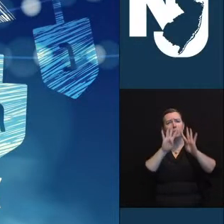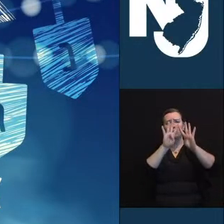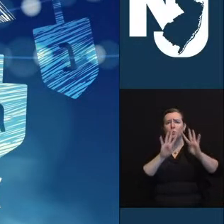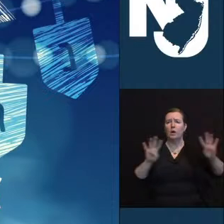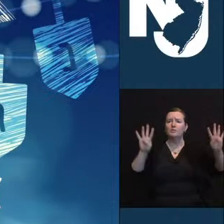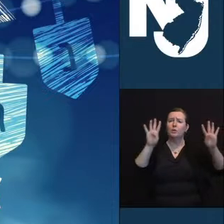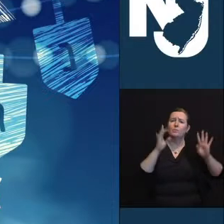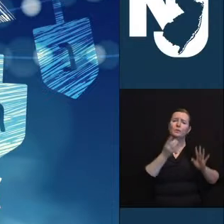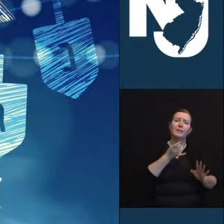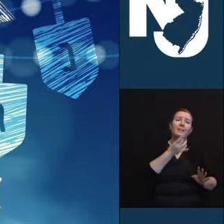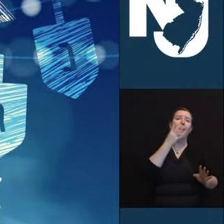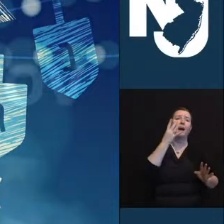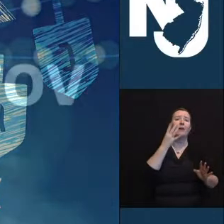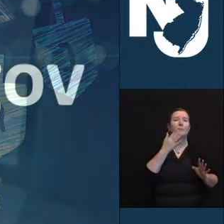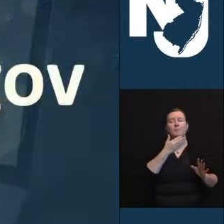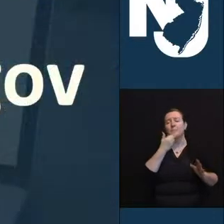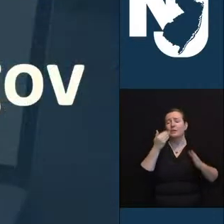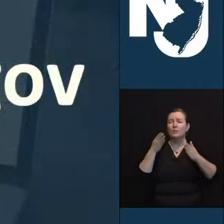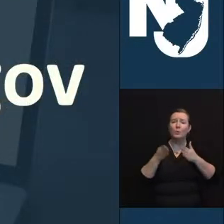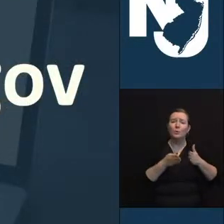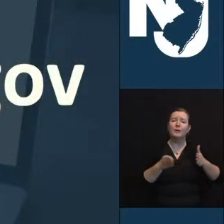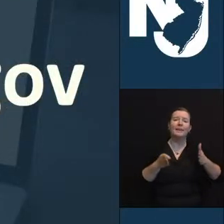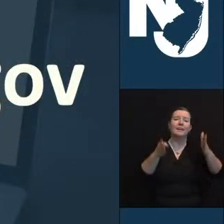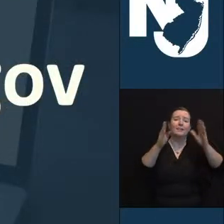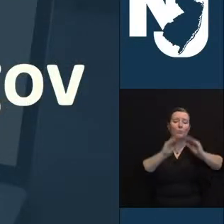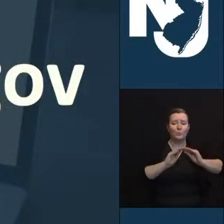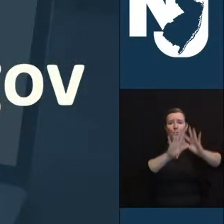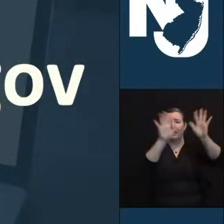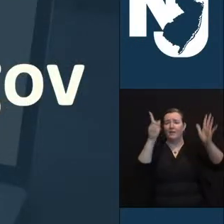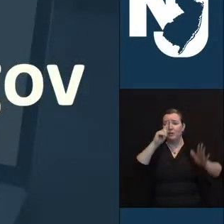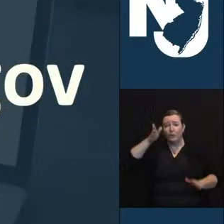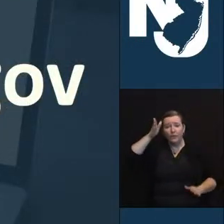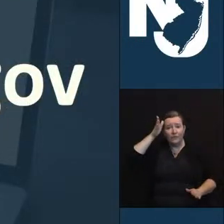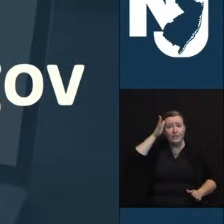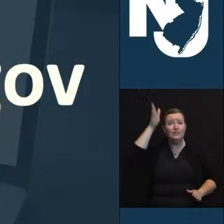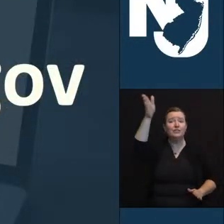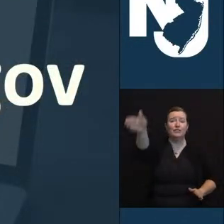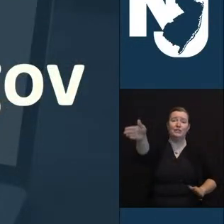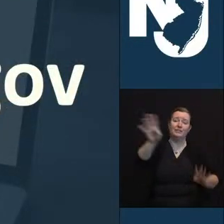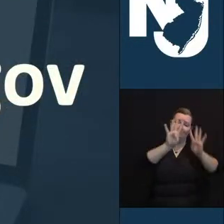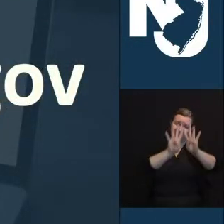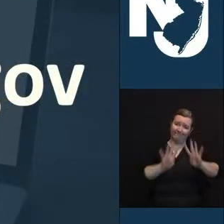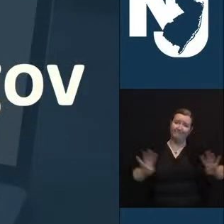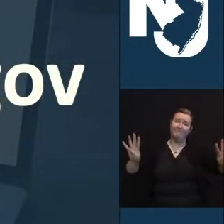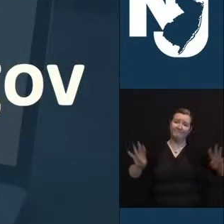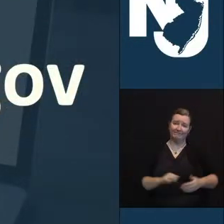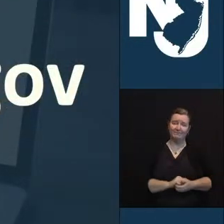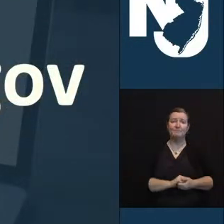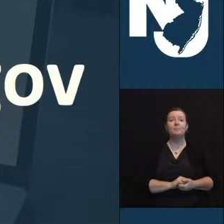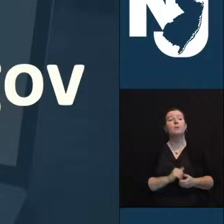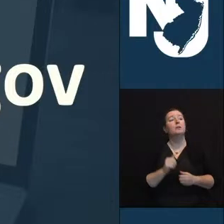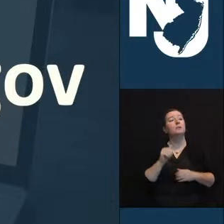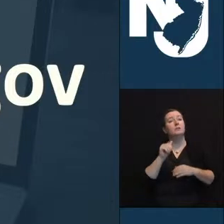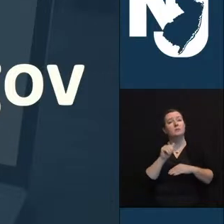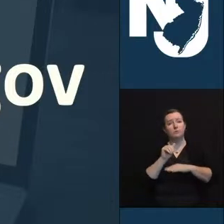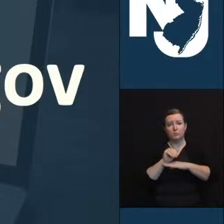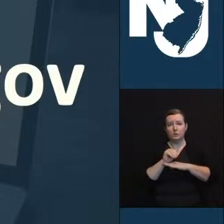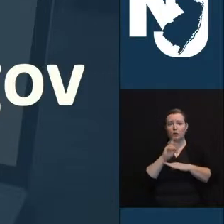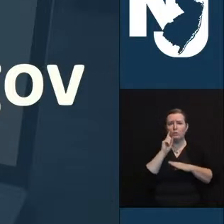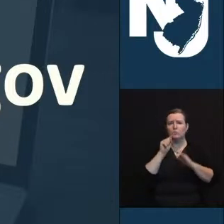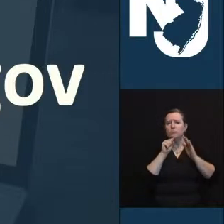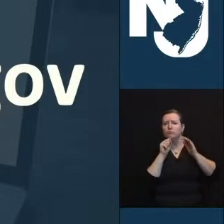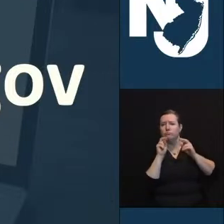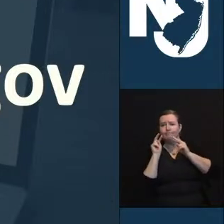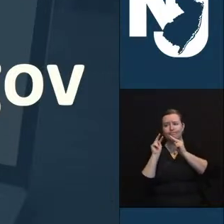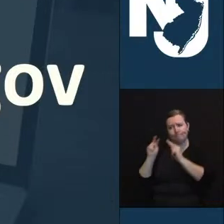ahead. Today we're going to take a look under the hood, so to speak, at our pandemic modeling. But to put the models into a